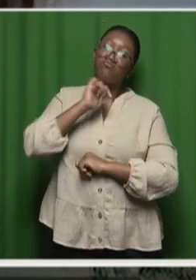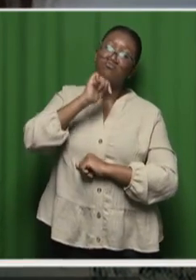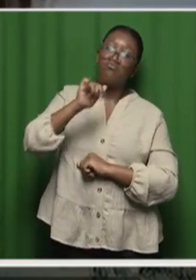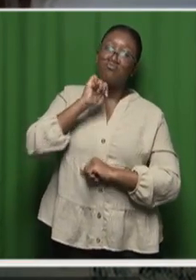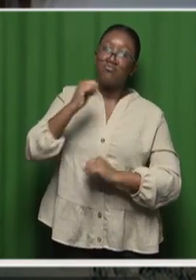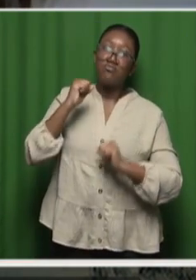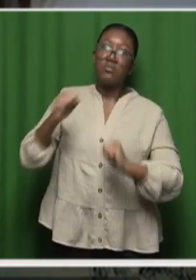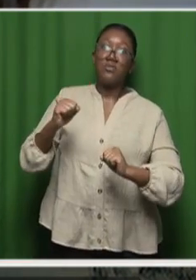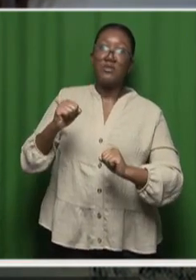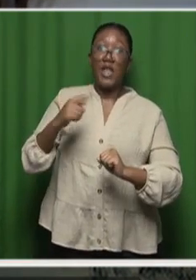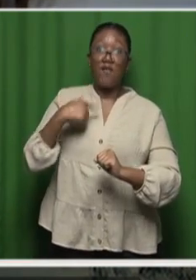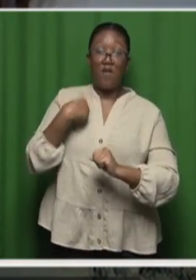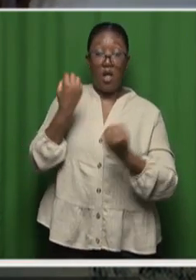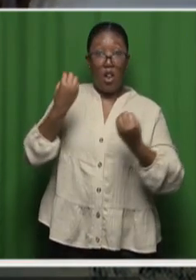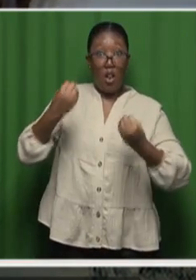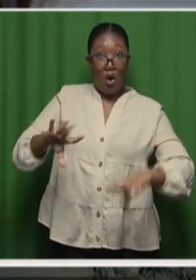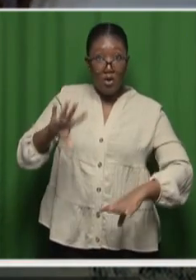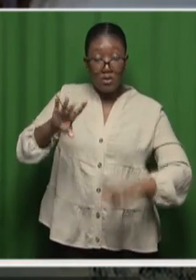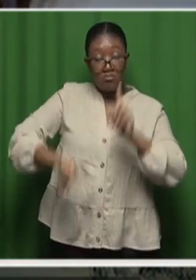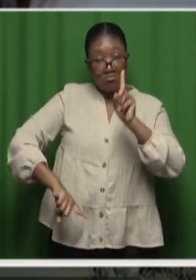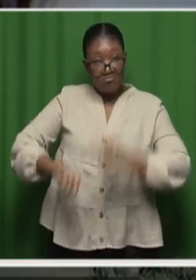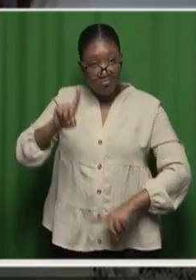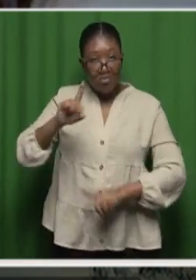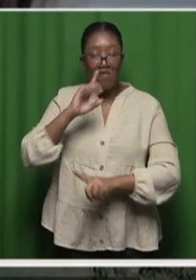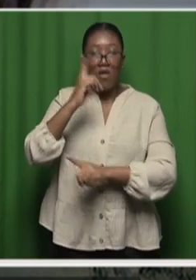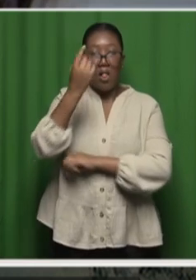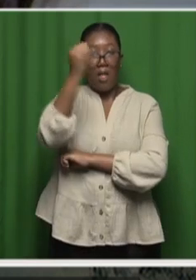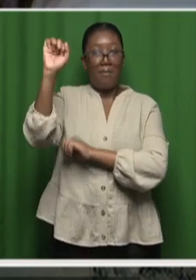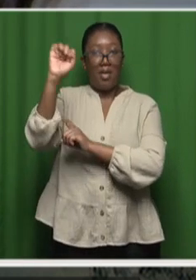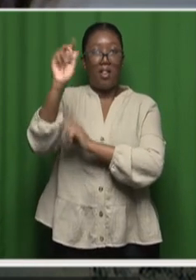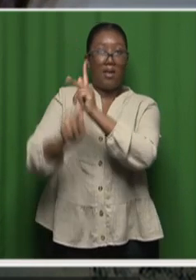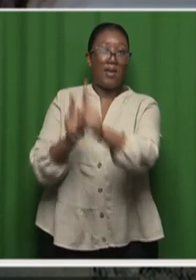they are going to appeal? That goes without saying.